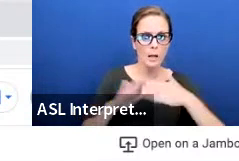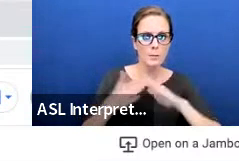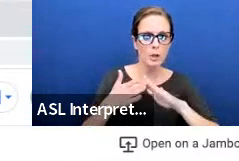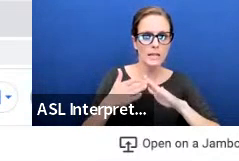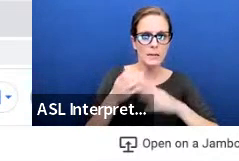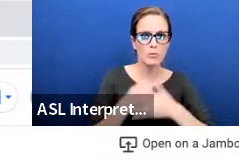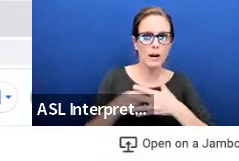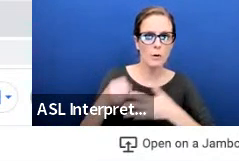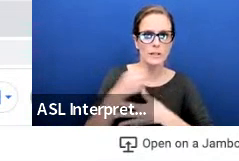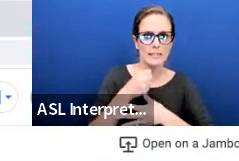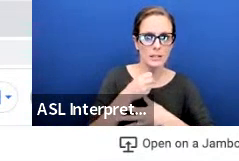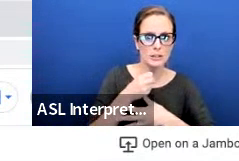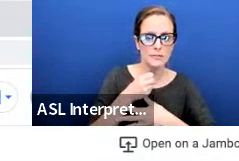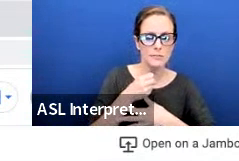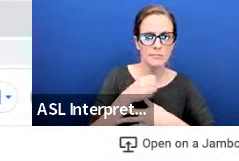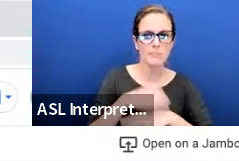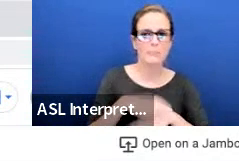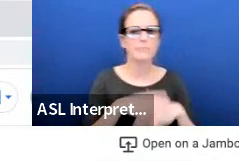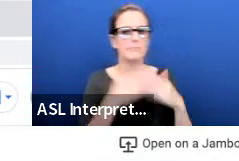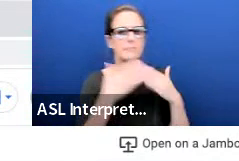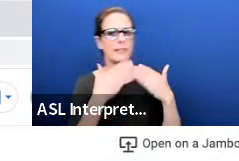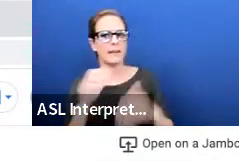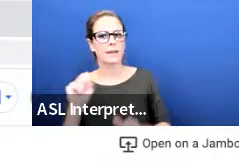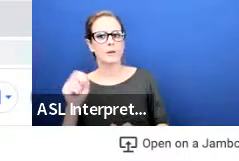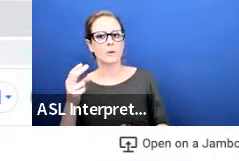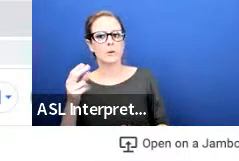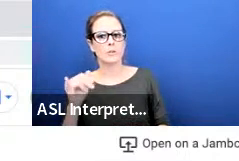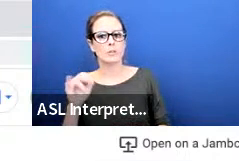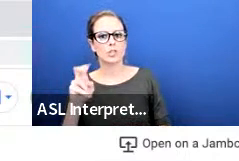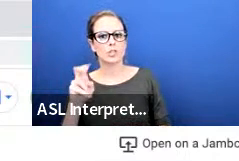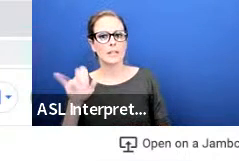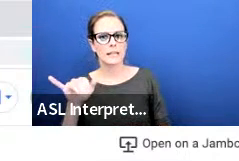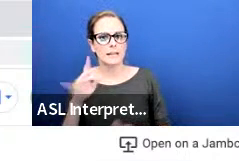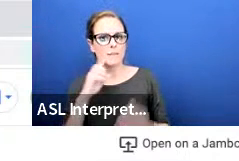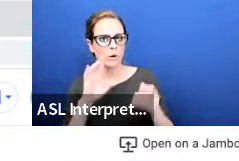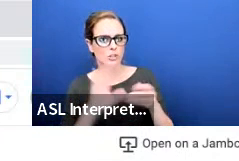Great, thank you, Shirley, for sharing. Do others agree?